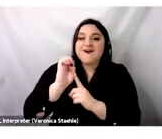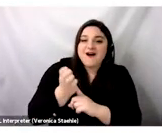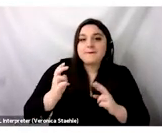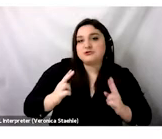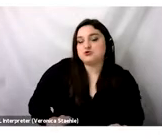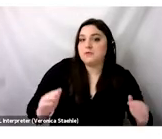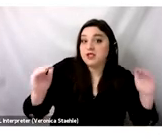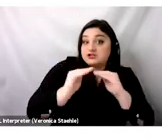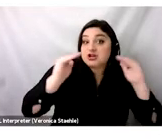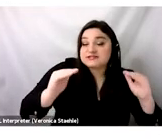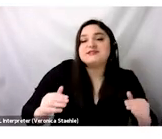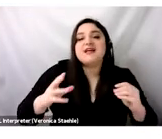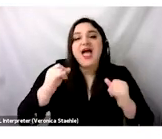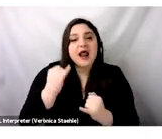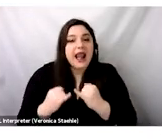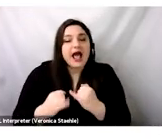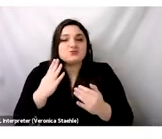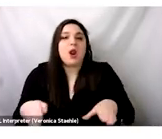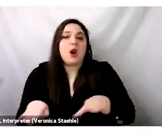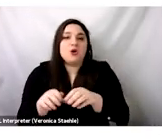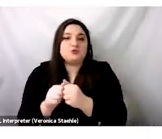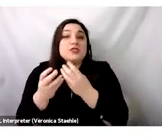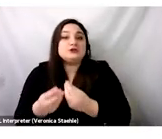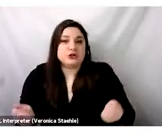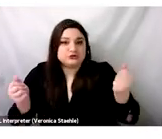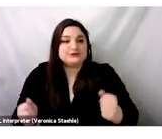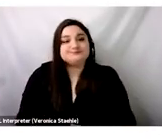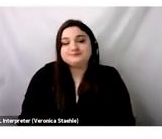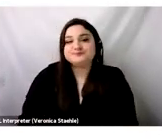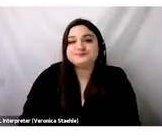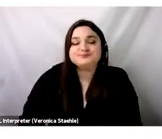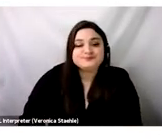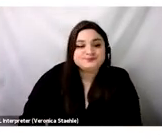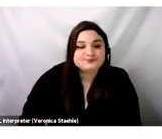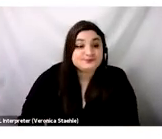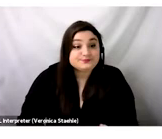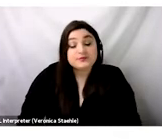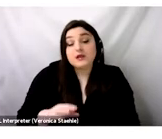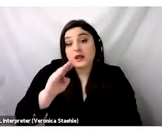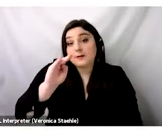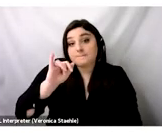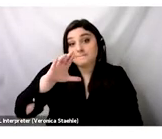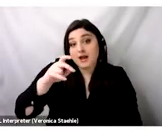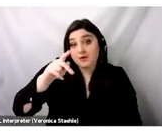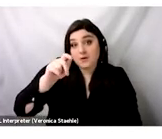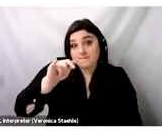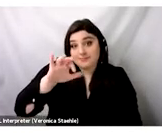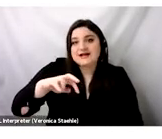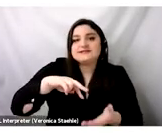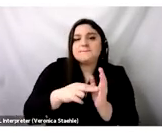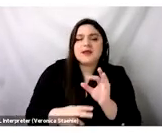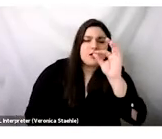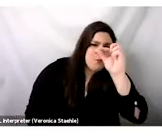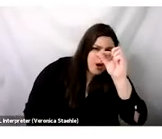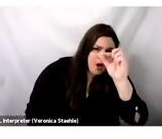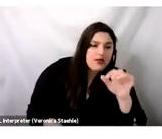So, very basic level definition of a microplastic: any plastic particle measuring 5 millimeters or